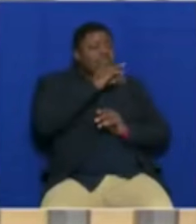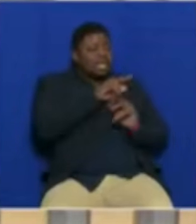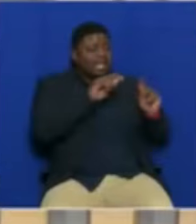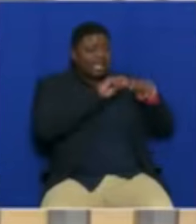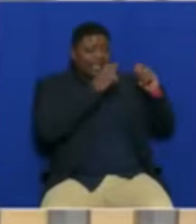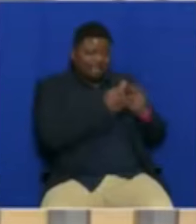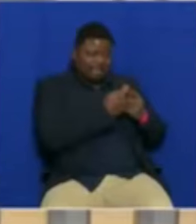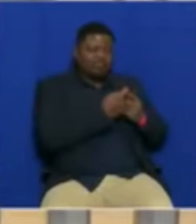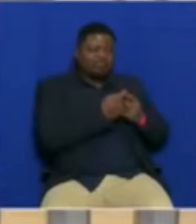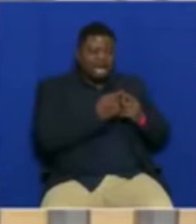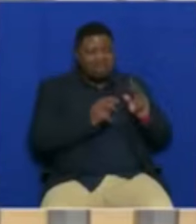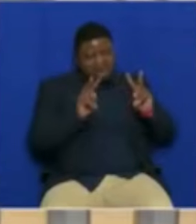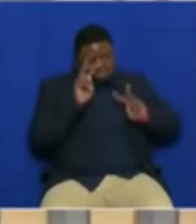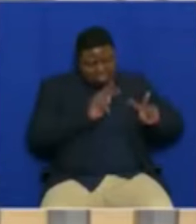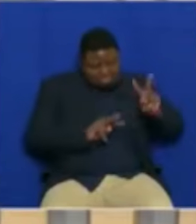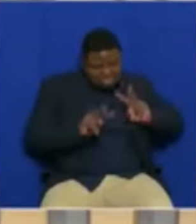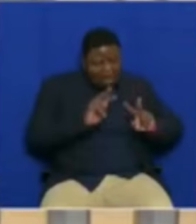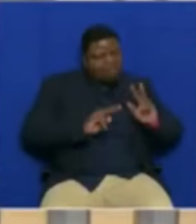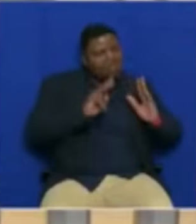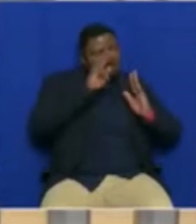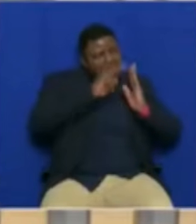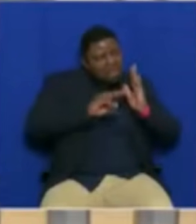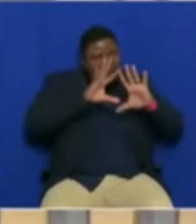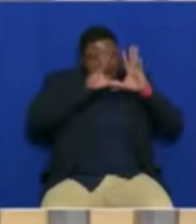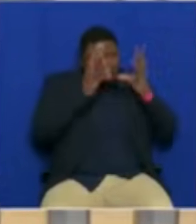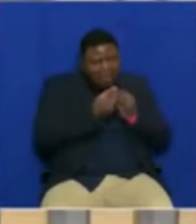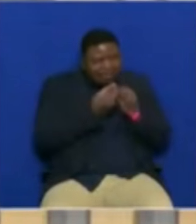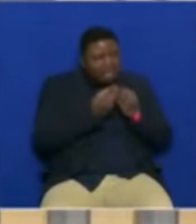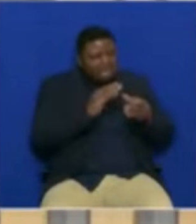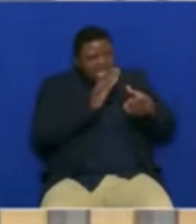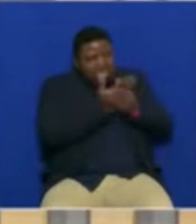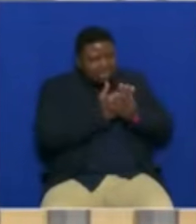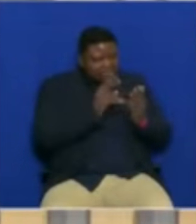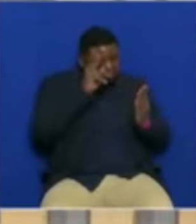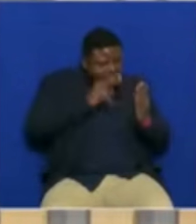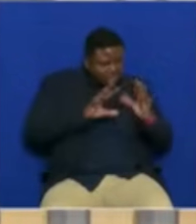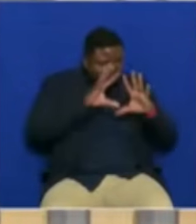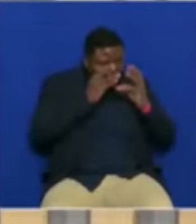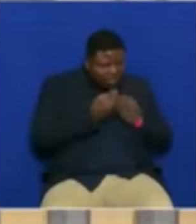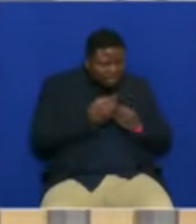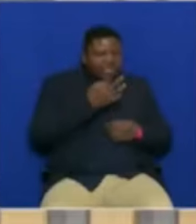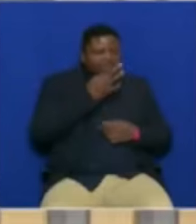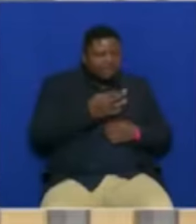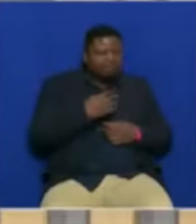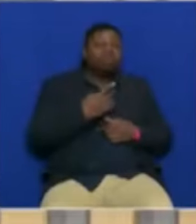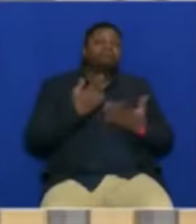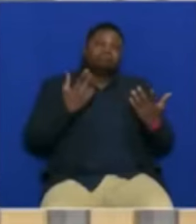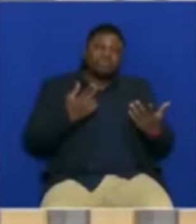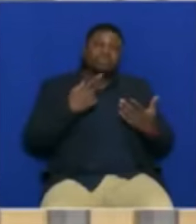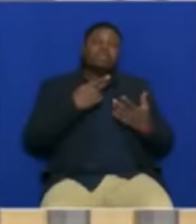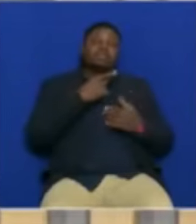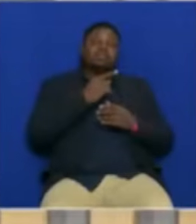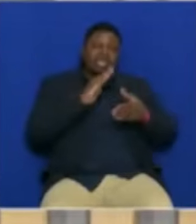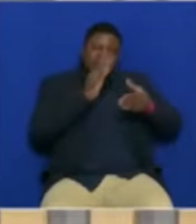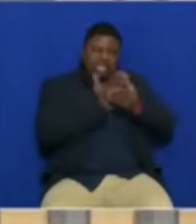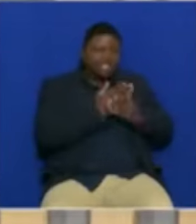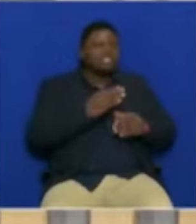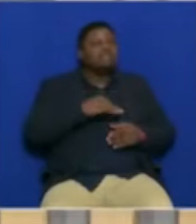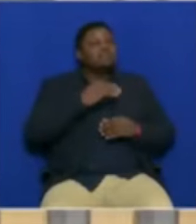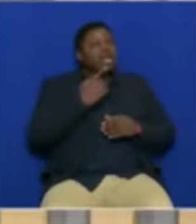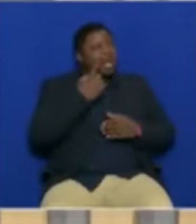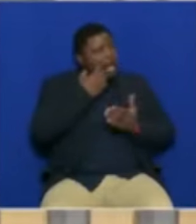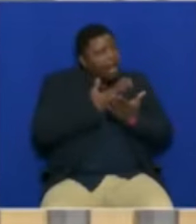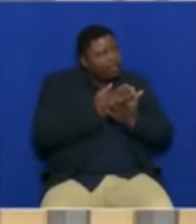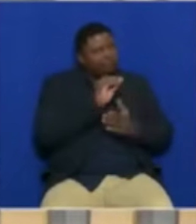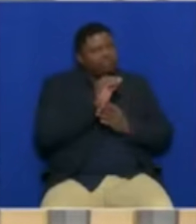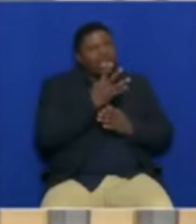at it and he says, no, okay, fine, there's enough here to move forward to the next level. So he has to now take everything